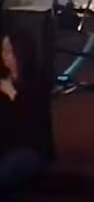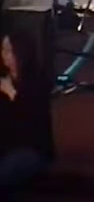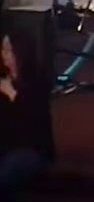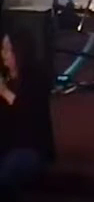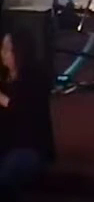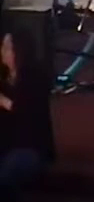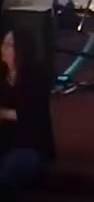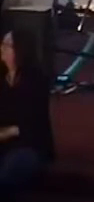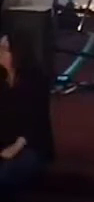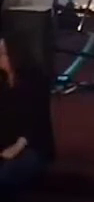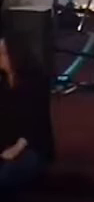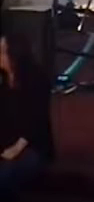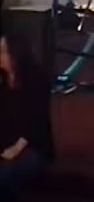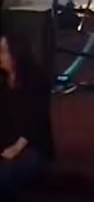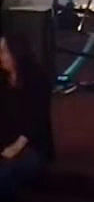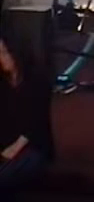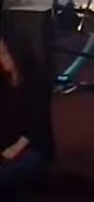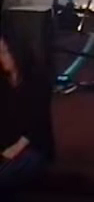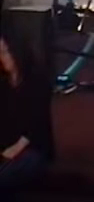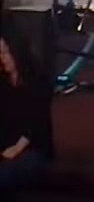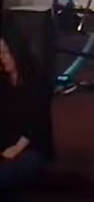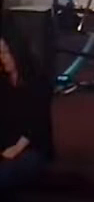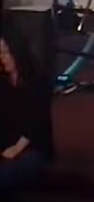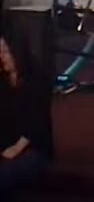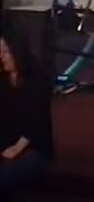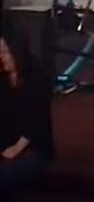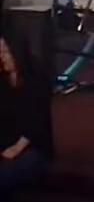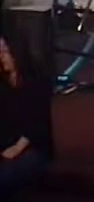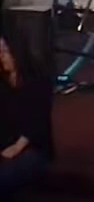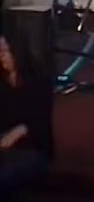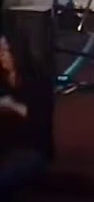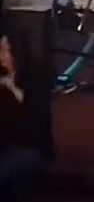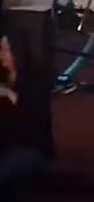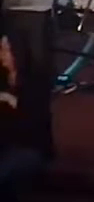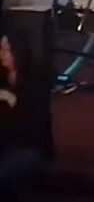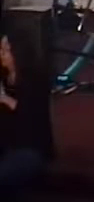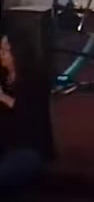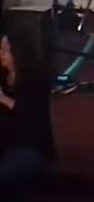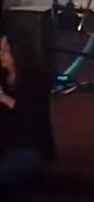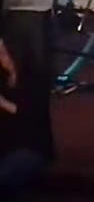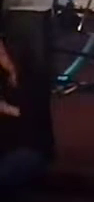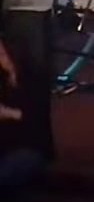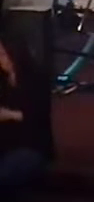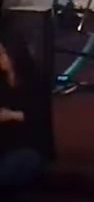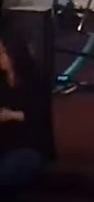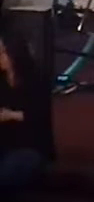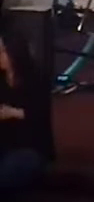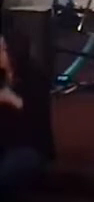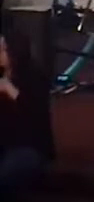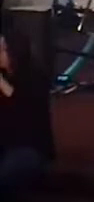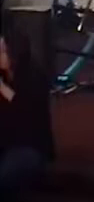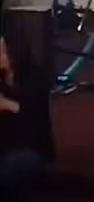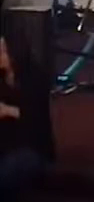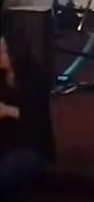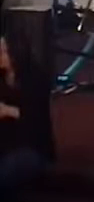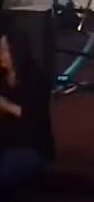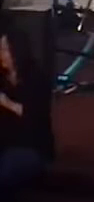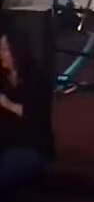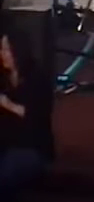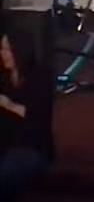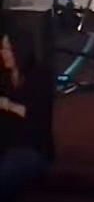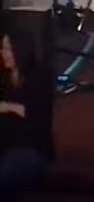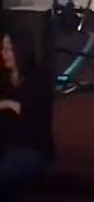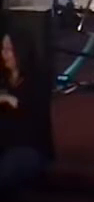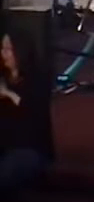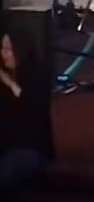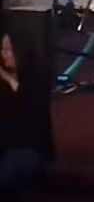responsibility seriously. God has placed you in your schools for a reason. You are a leader. You are a light. You are sitting